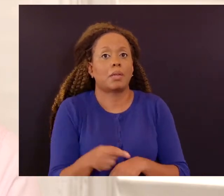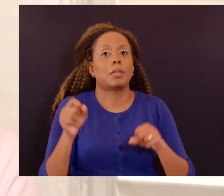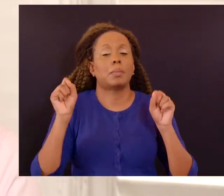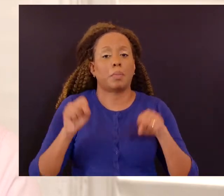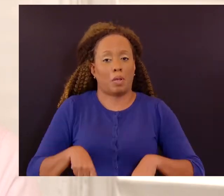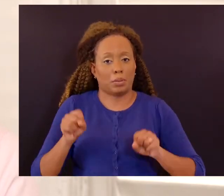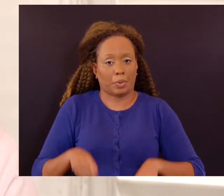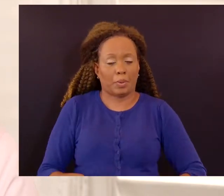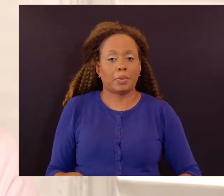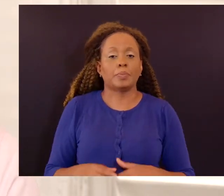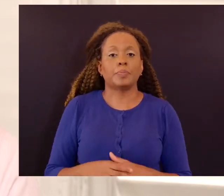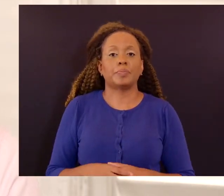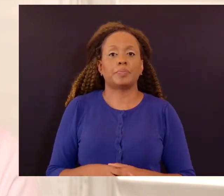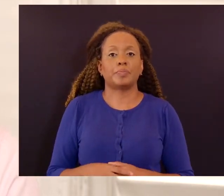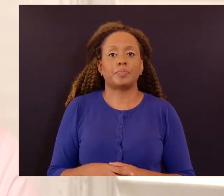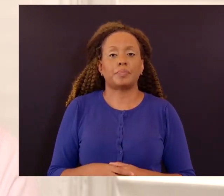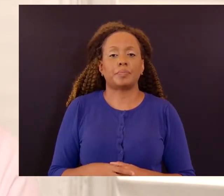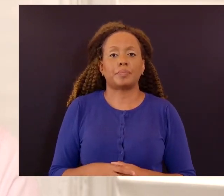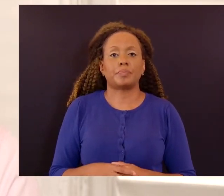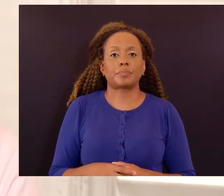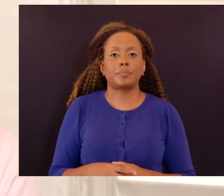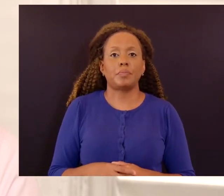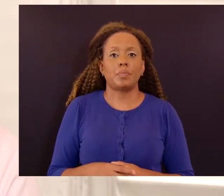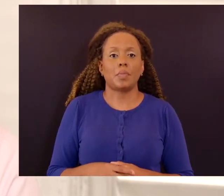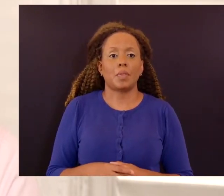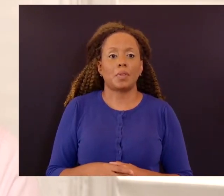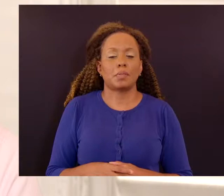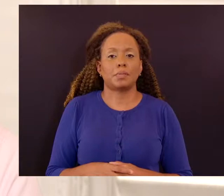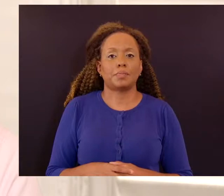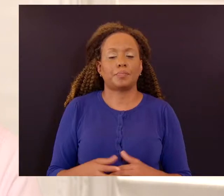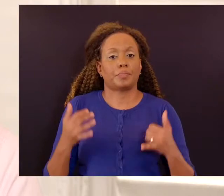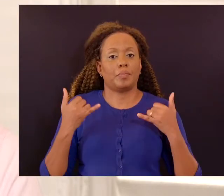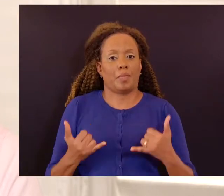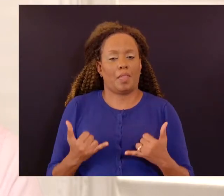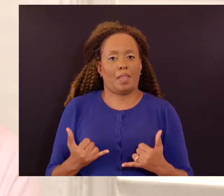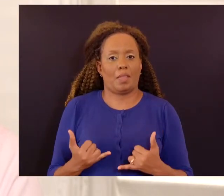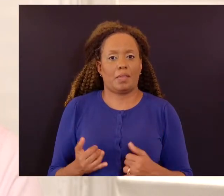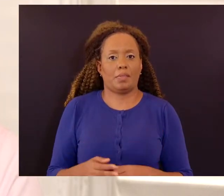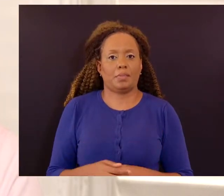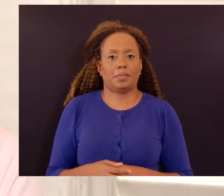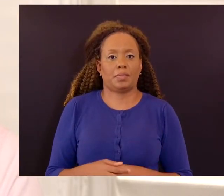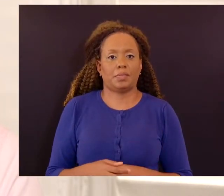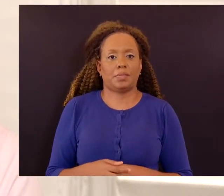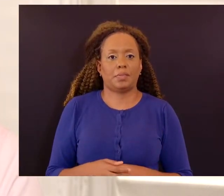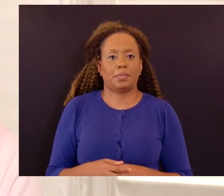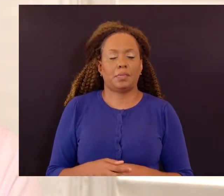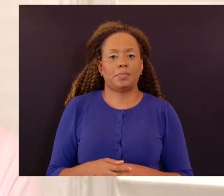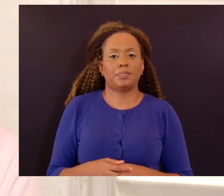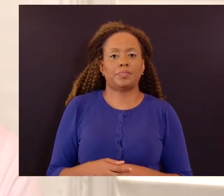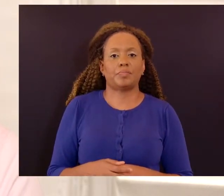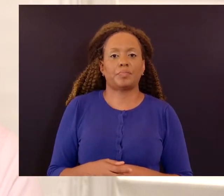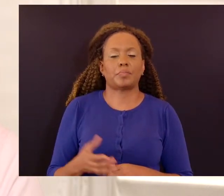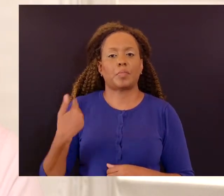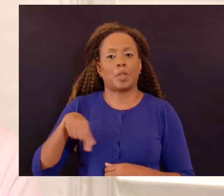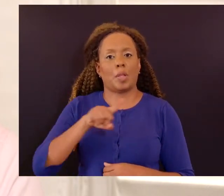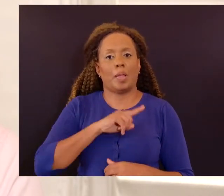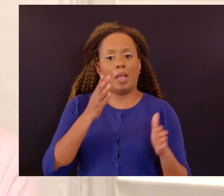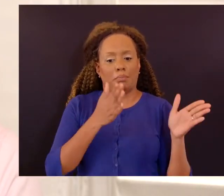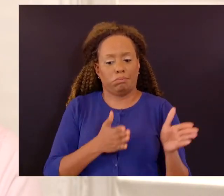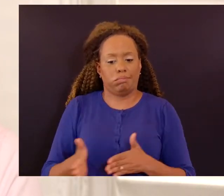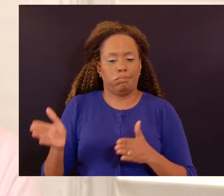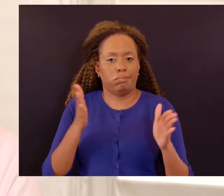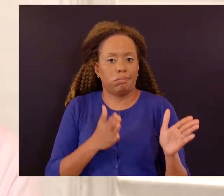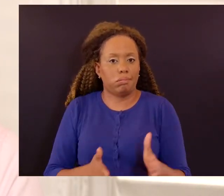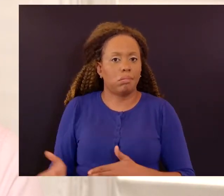also say that at this stage, the ministry is also well advanced in the preparation for